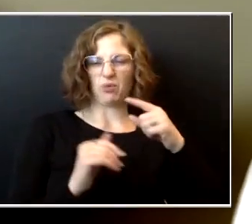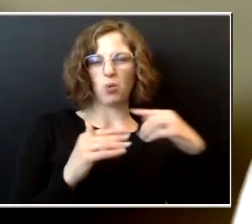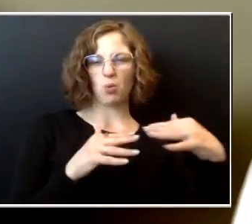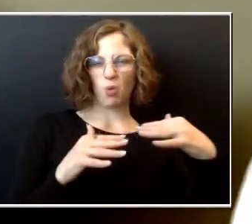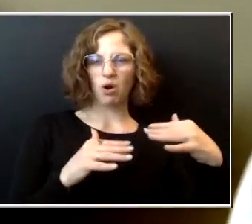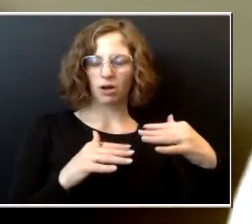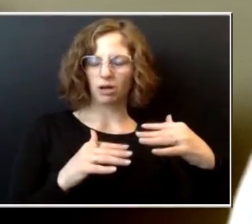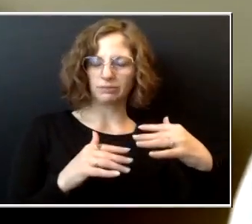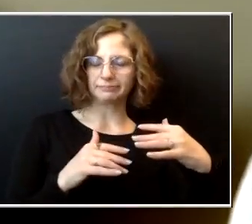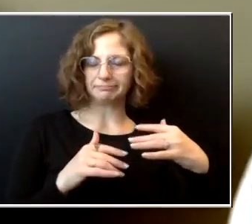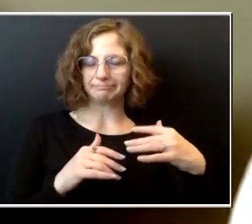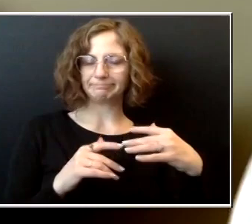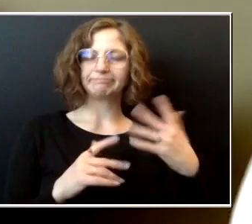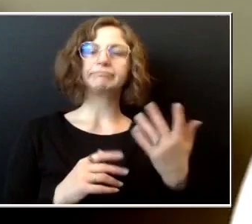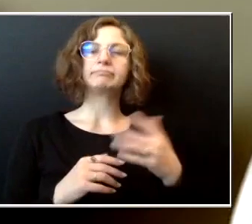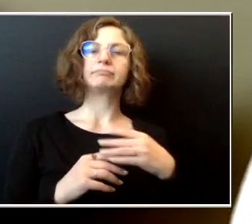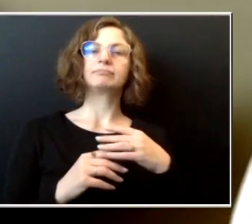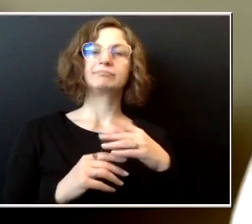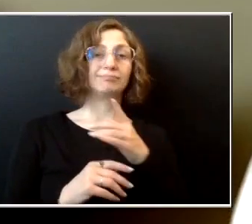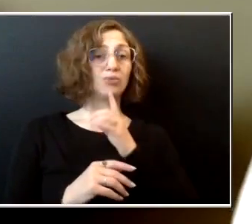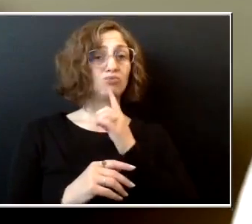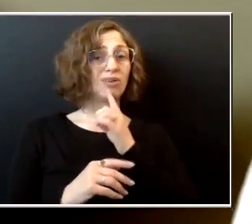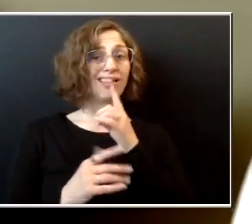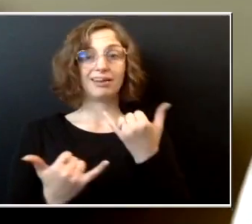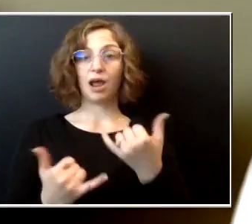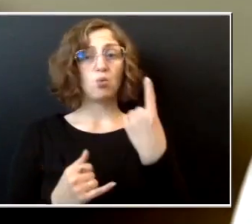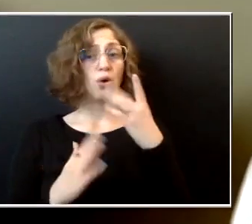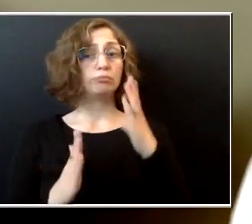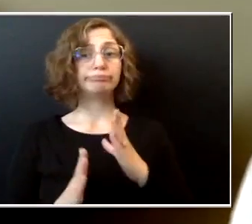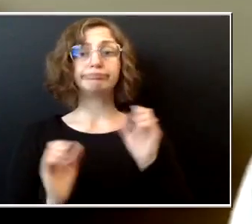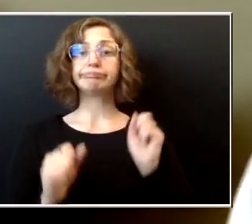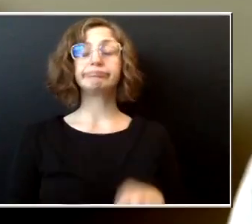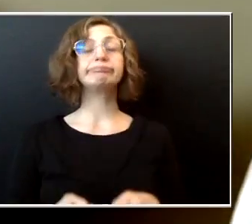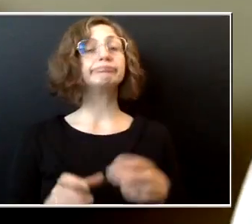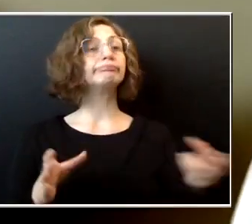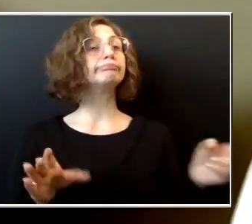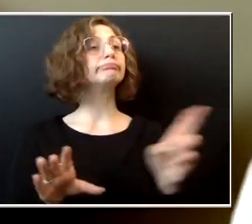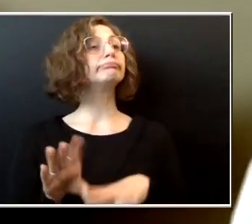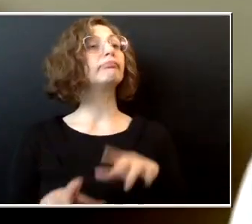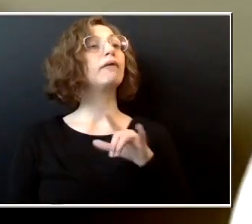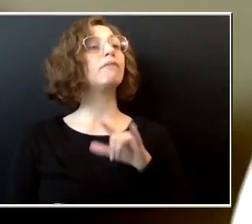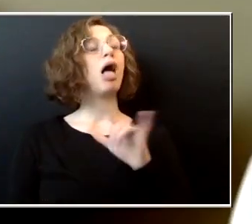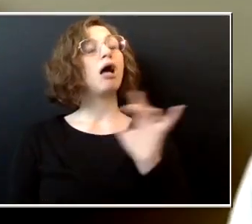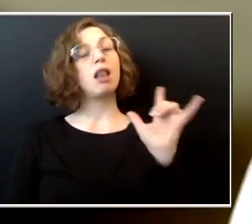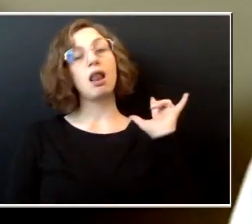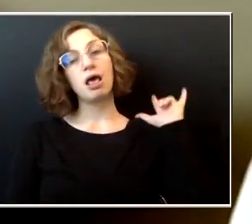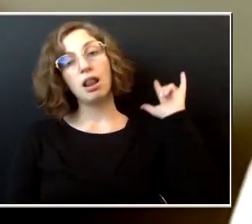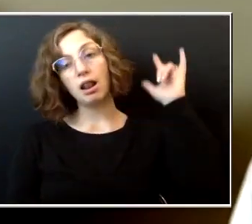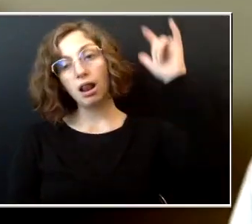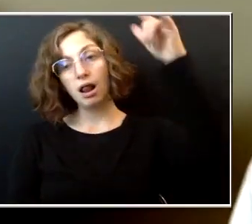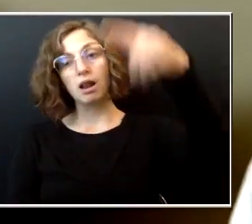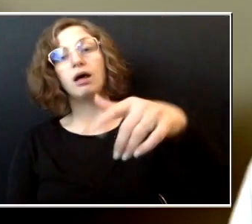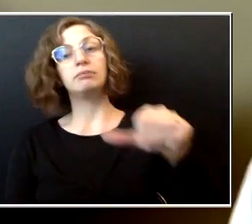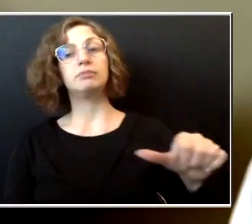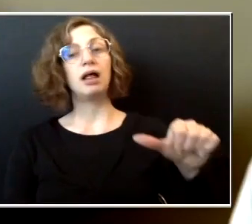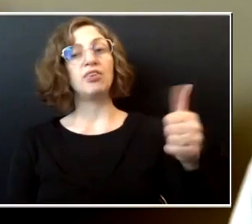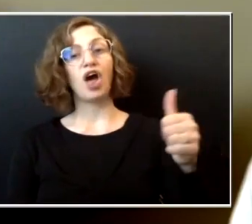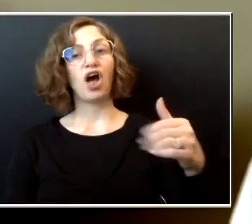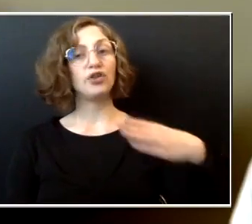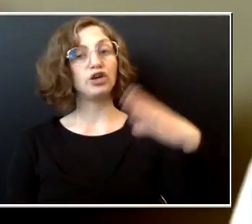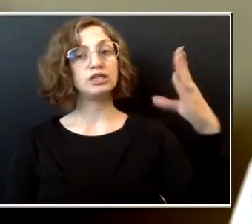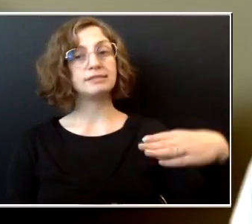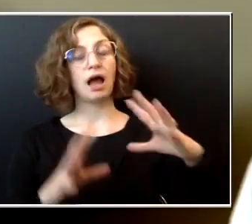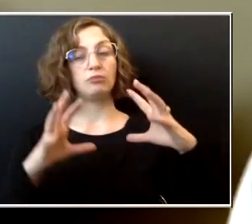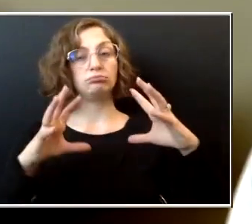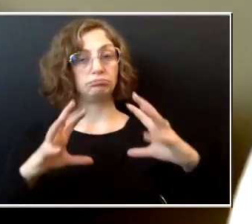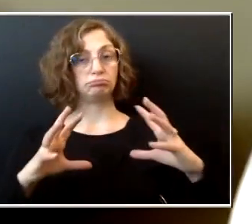talked about. But really now one person can get on the plane on one side of the globe and within half a day be on the total other